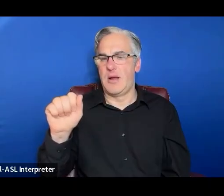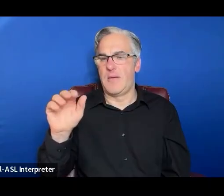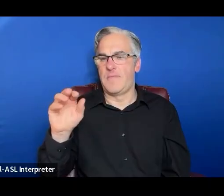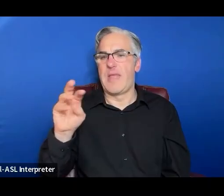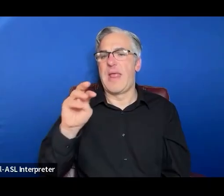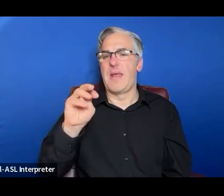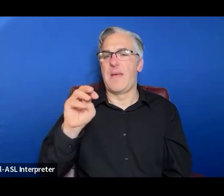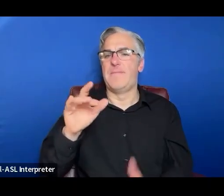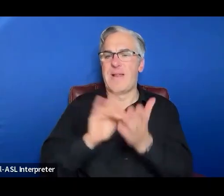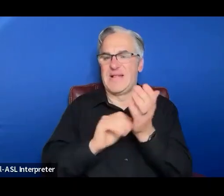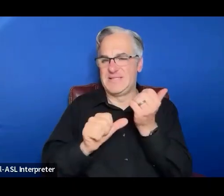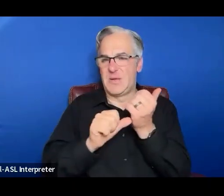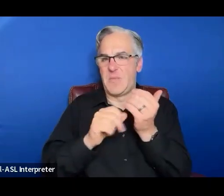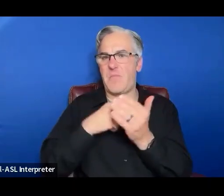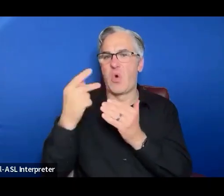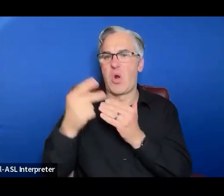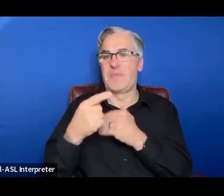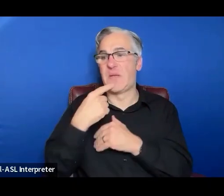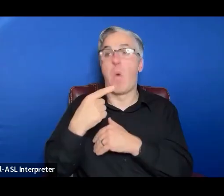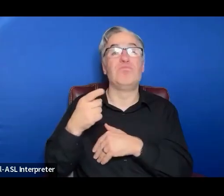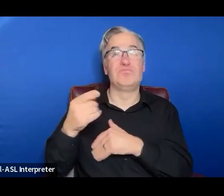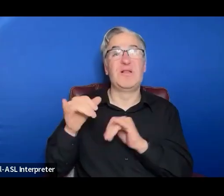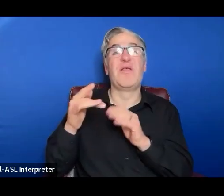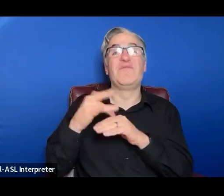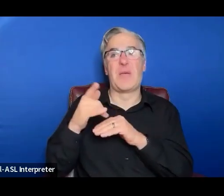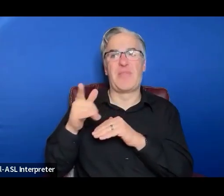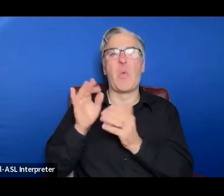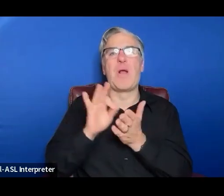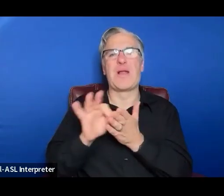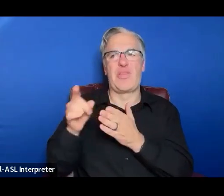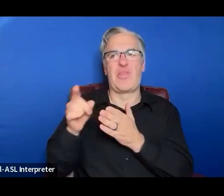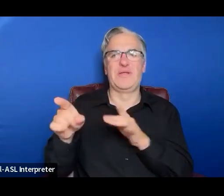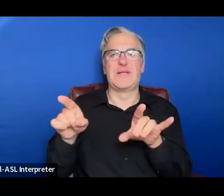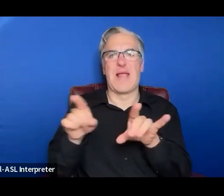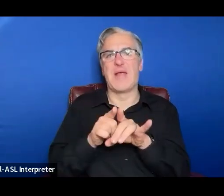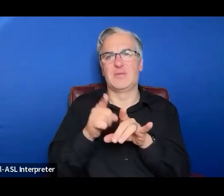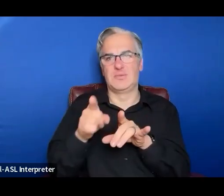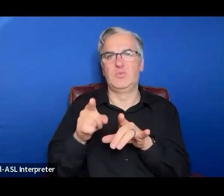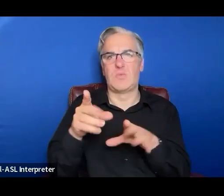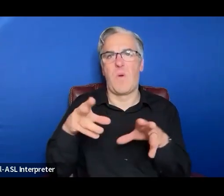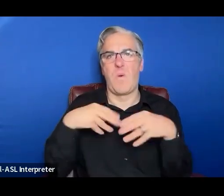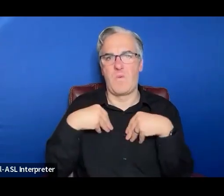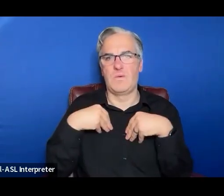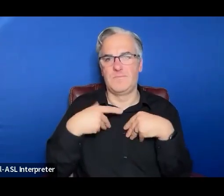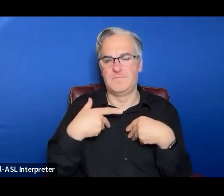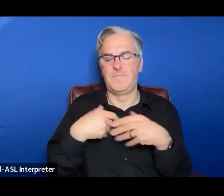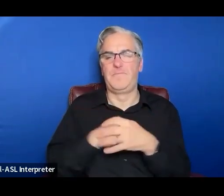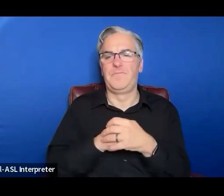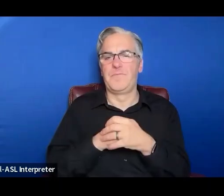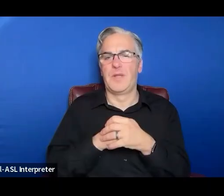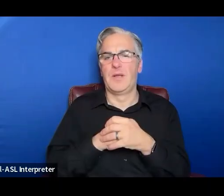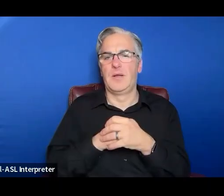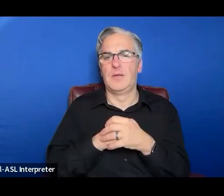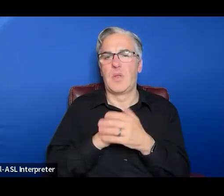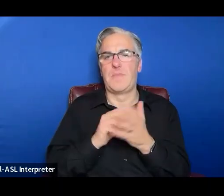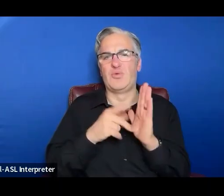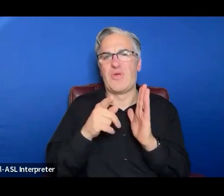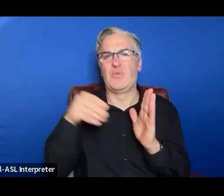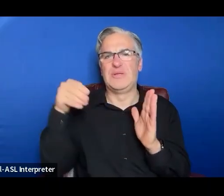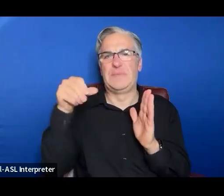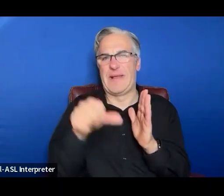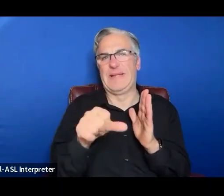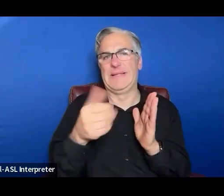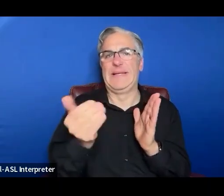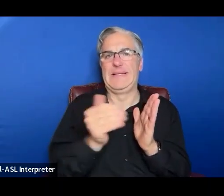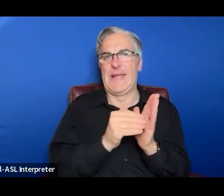The medical assistance program says it's still available, and they'll count those assets. And then you might have to spend them